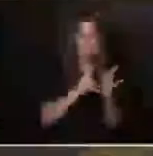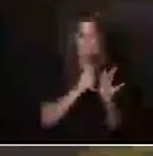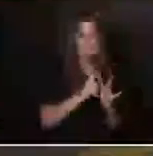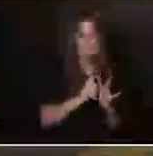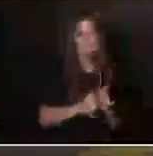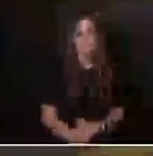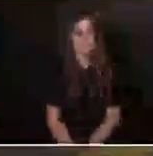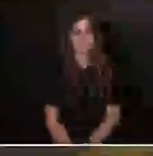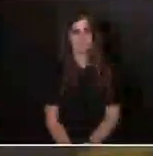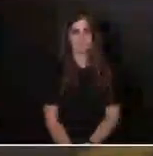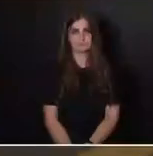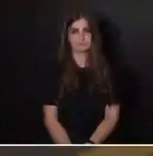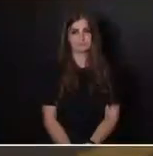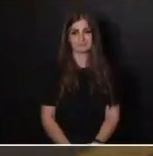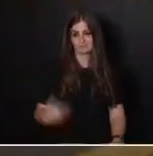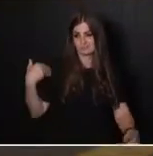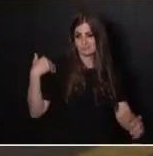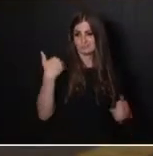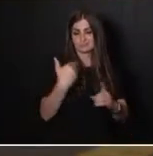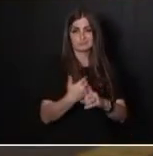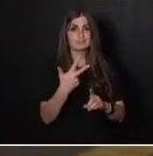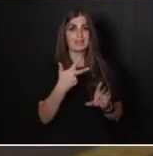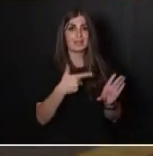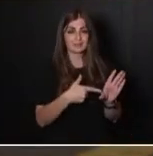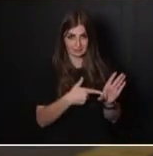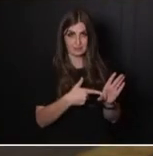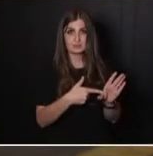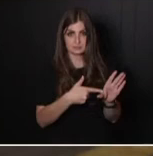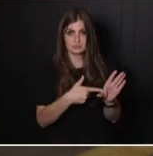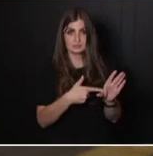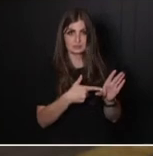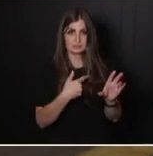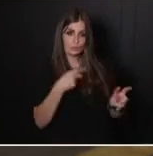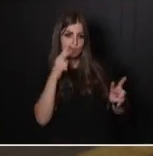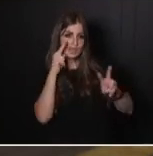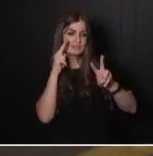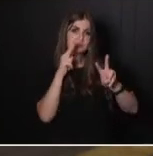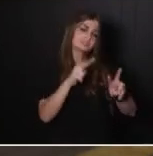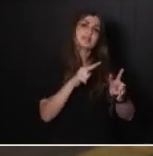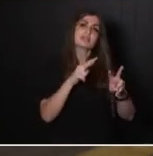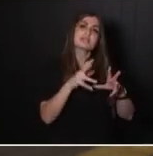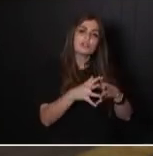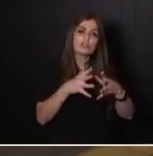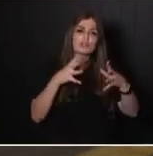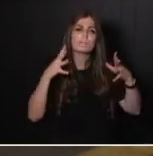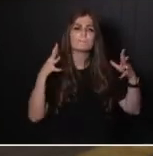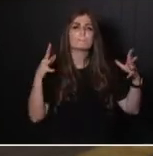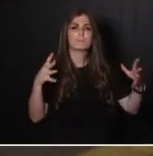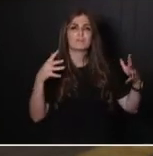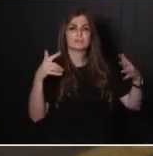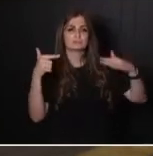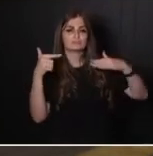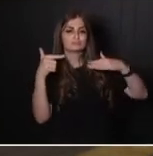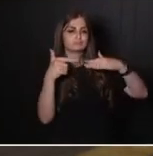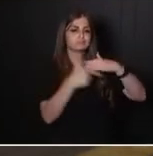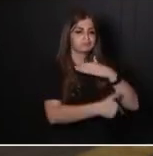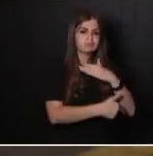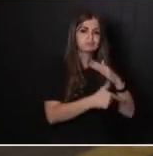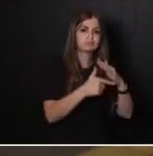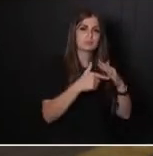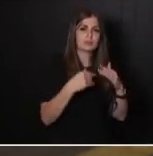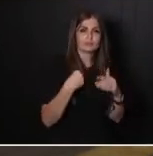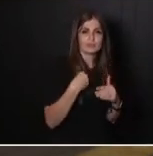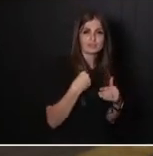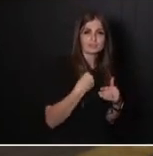behind. In the last 8 years, we have seen the biggest deindustrialisation in Australia's